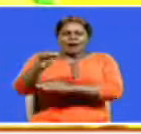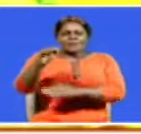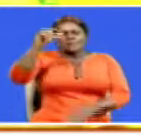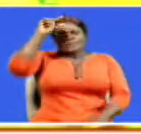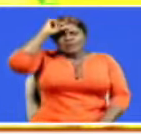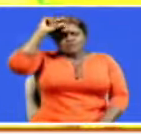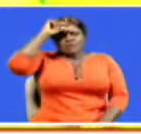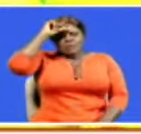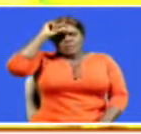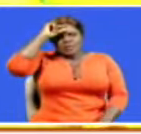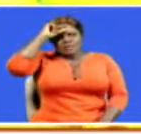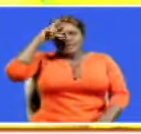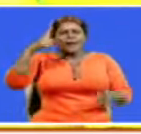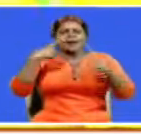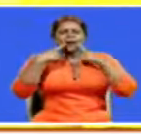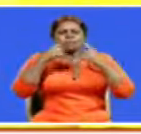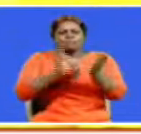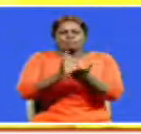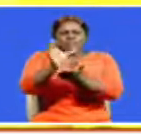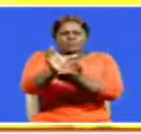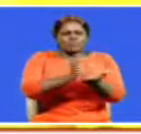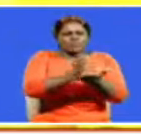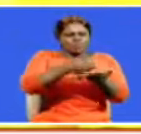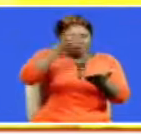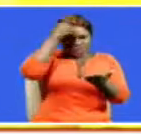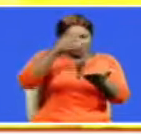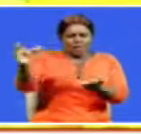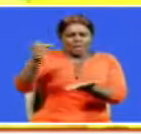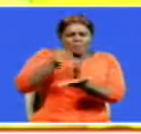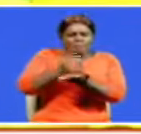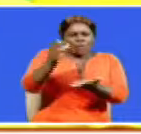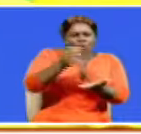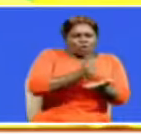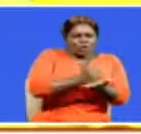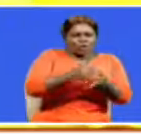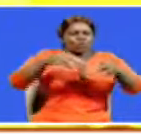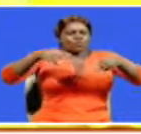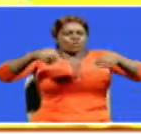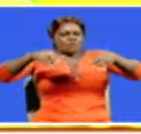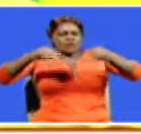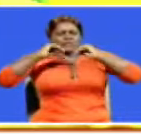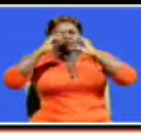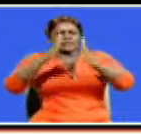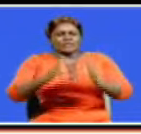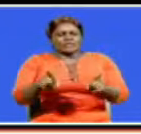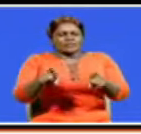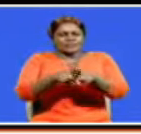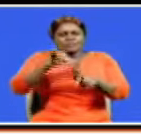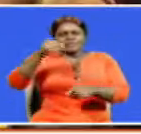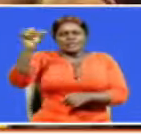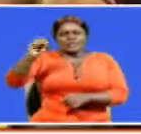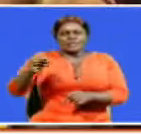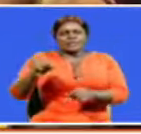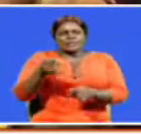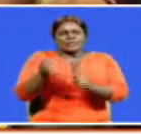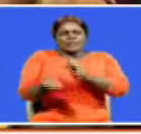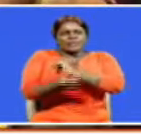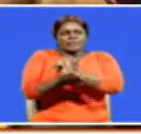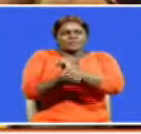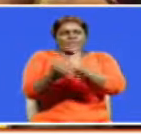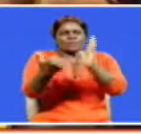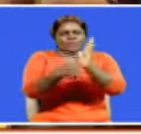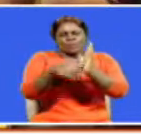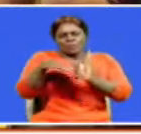government to go public and fund education by employing qualified teachers like the JSS. Walimu hao walielezea